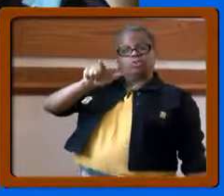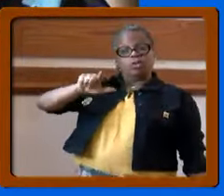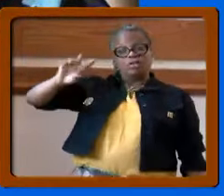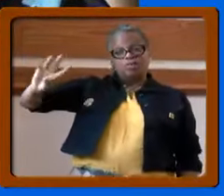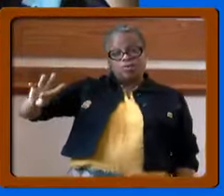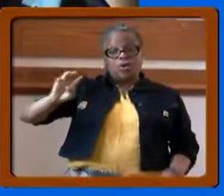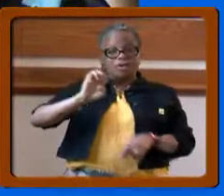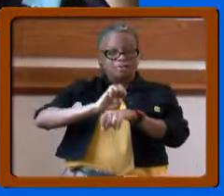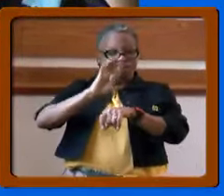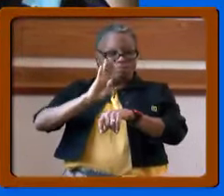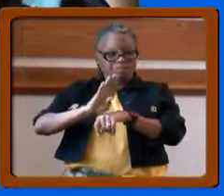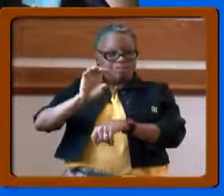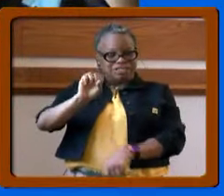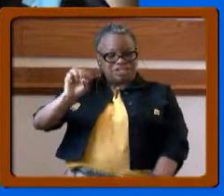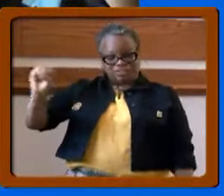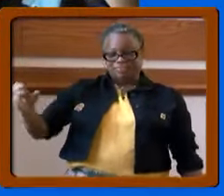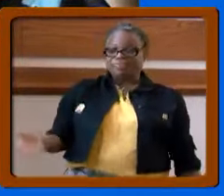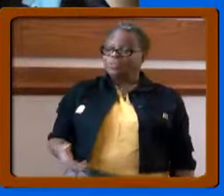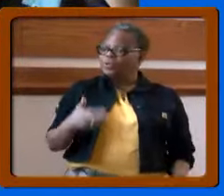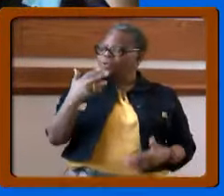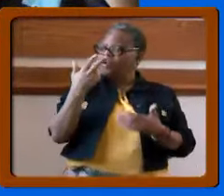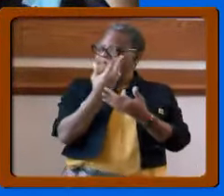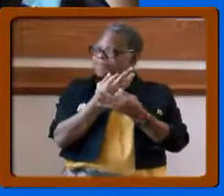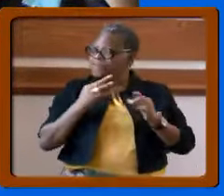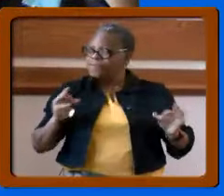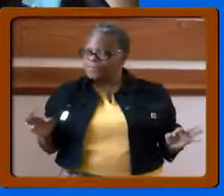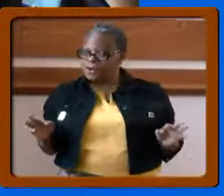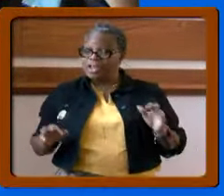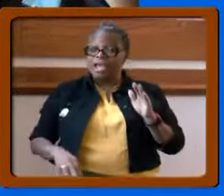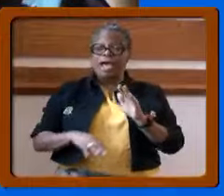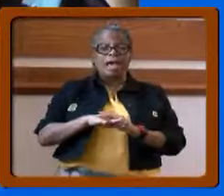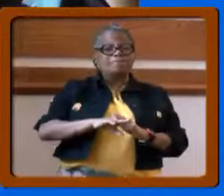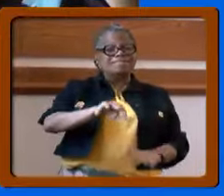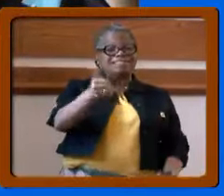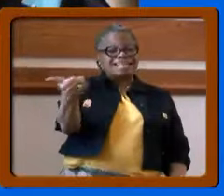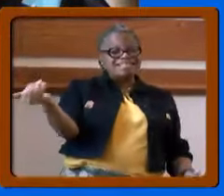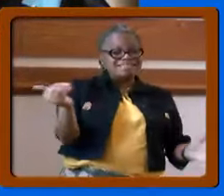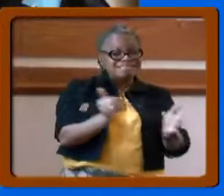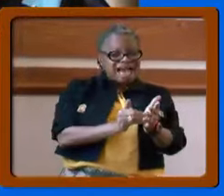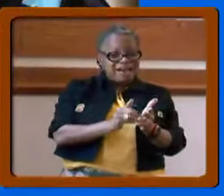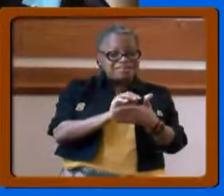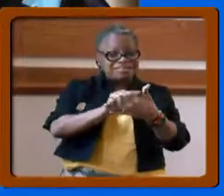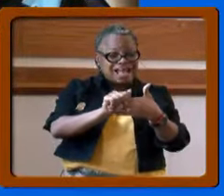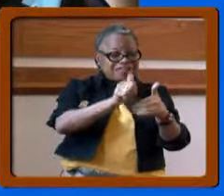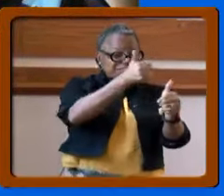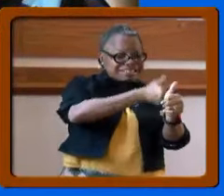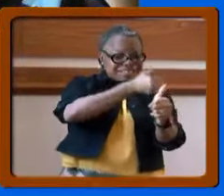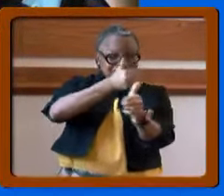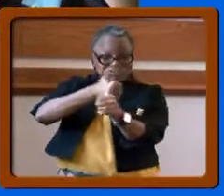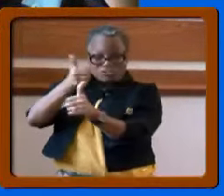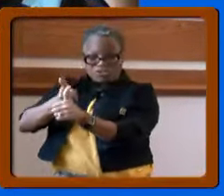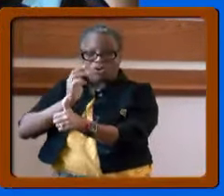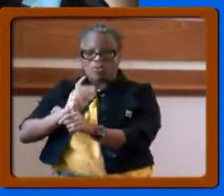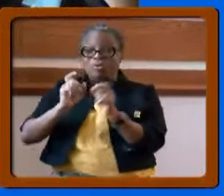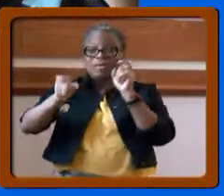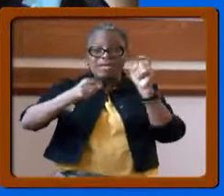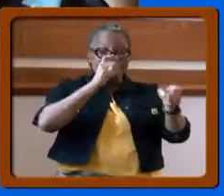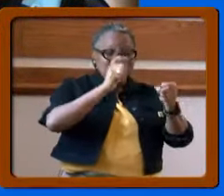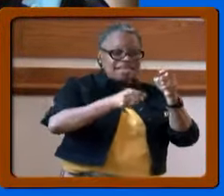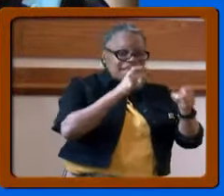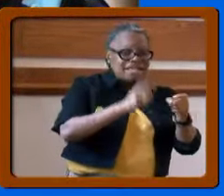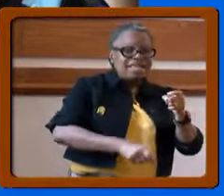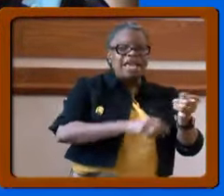2024 Ebenezer Scholarship. Three scholarships of up to $10,000 each will be awarded in the areas